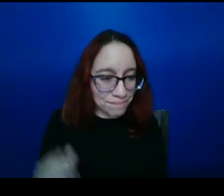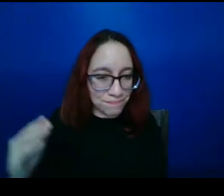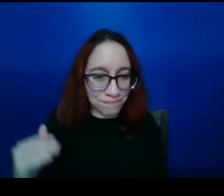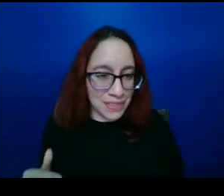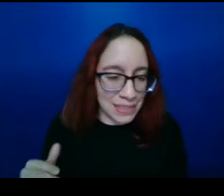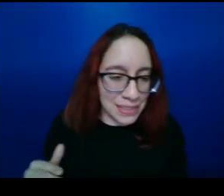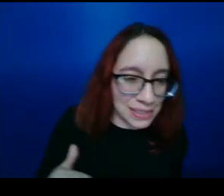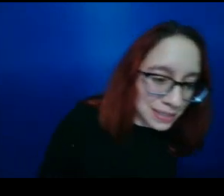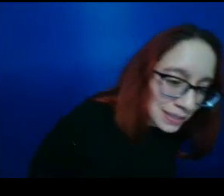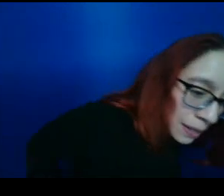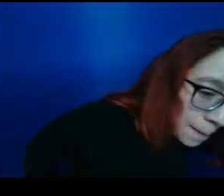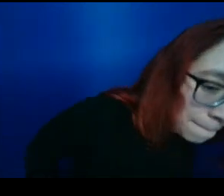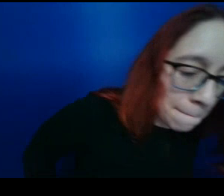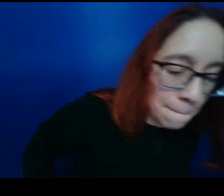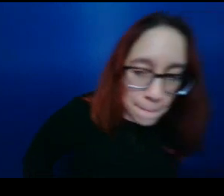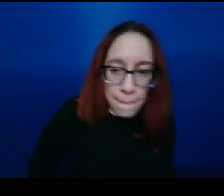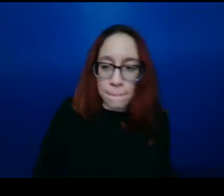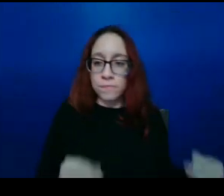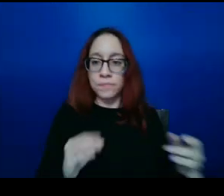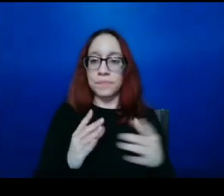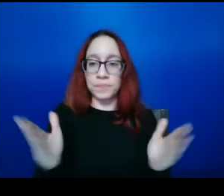next public comment speaker.